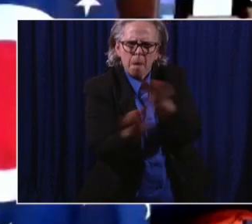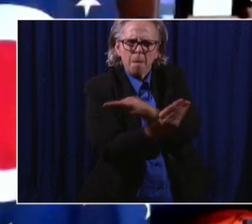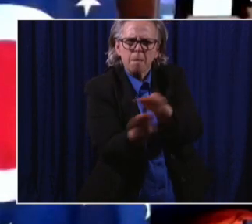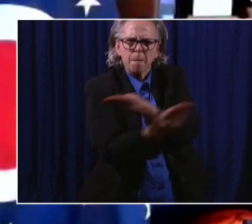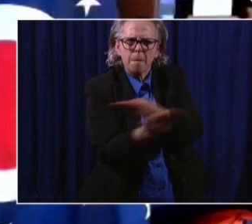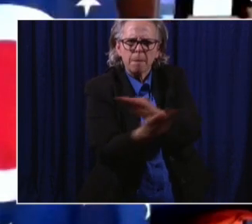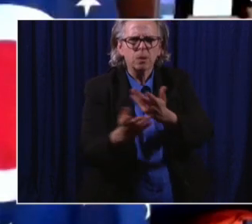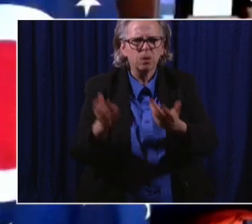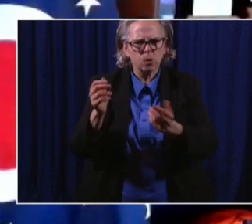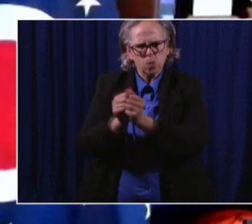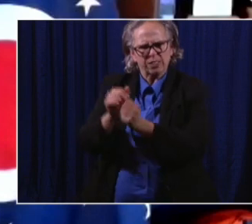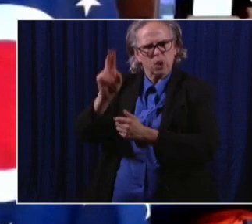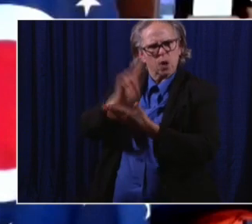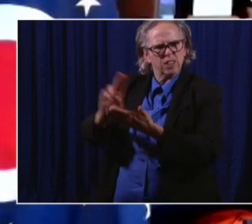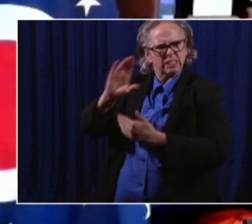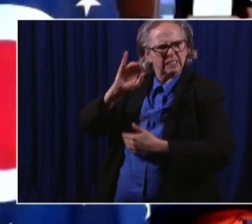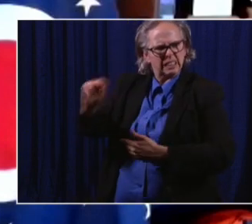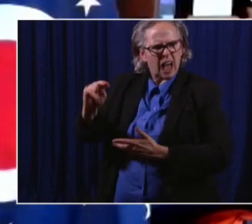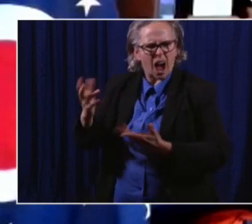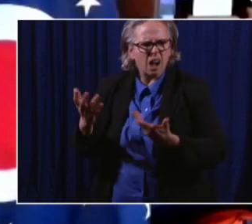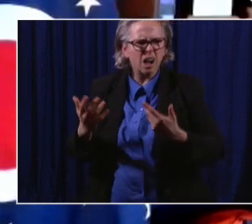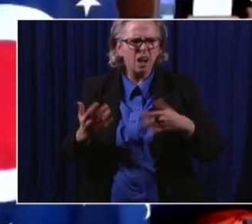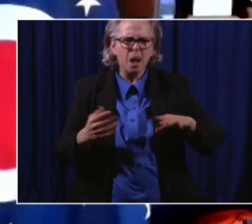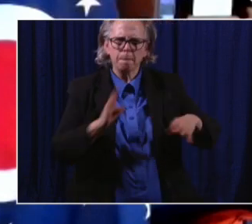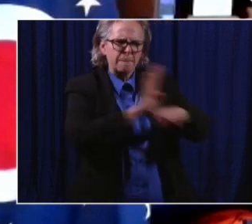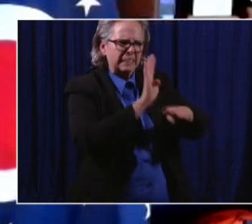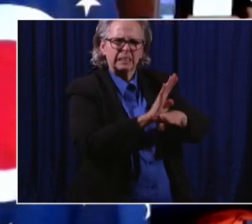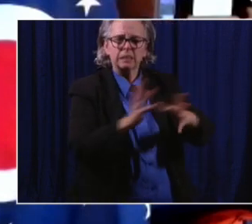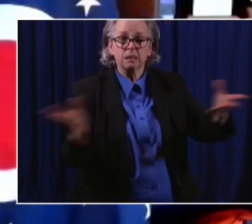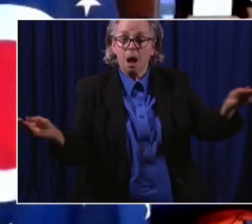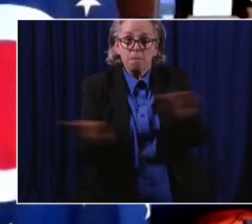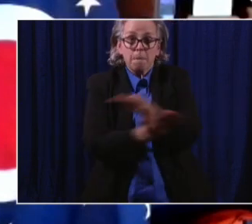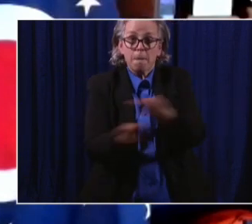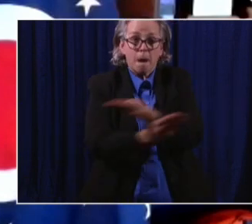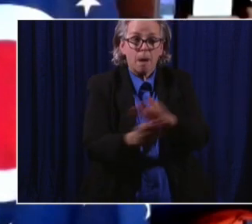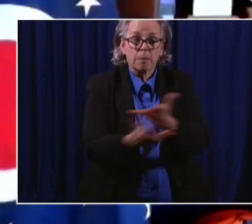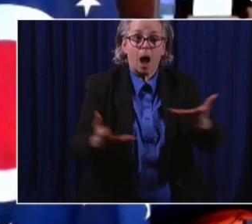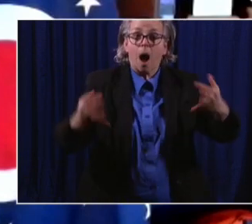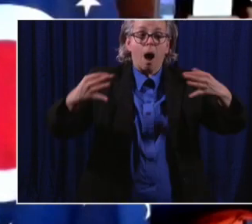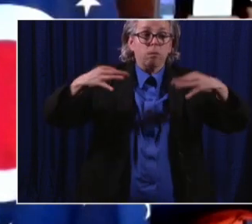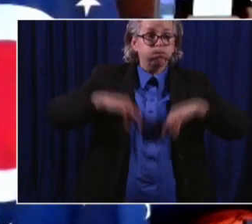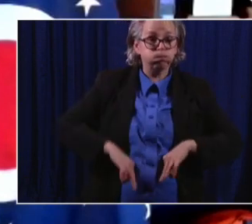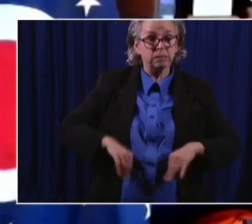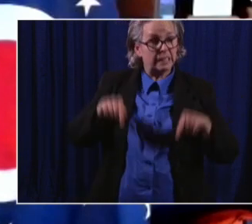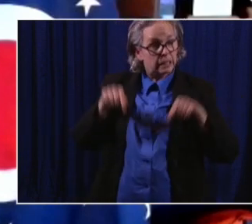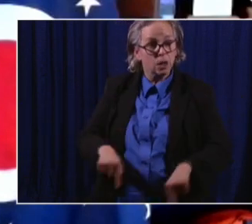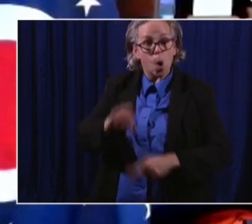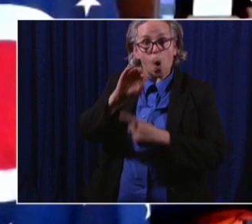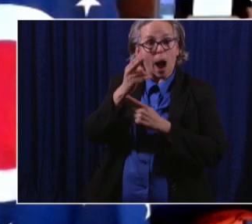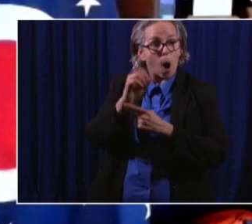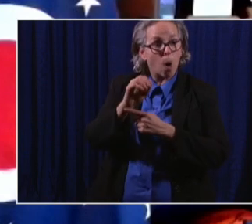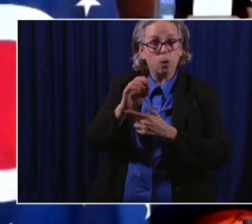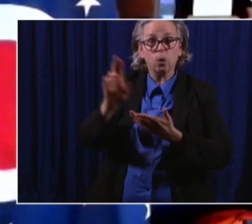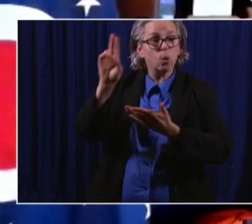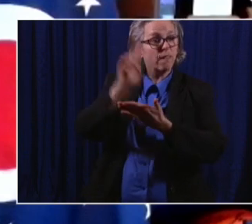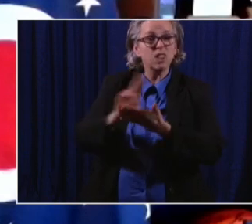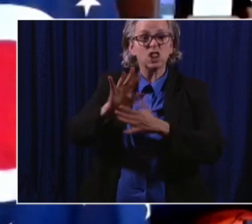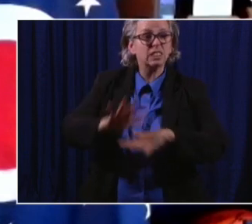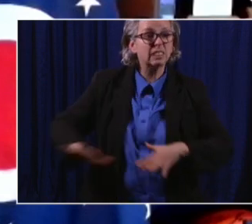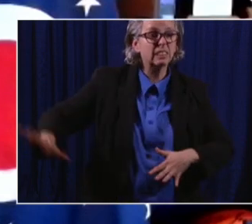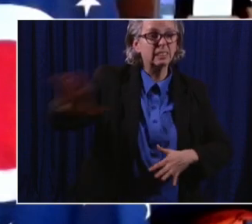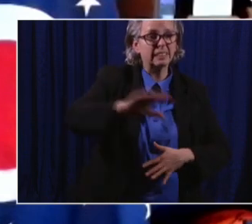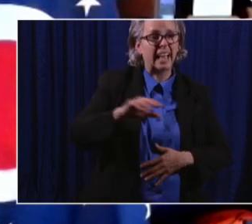becoming more entrepreneurial. Additionally, at Ohio University, the AEIOU